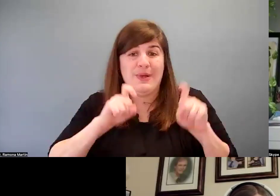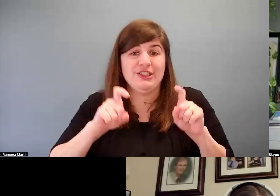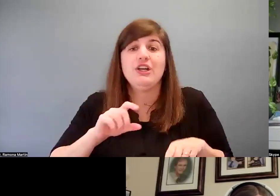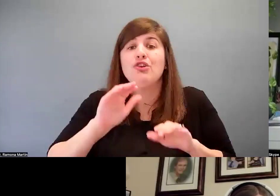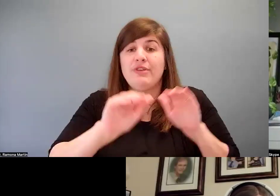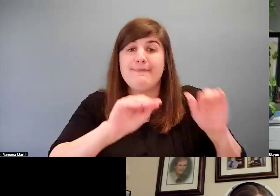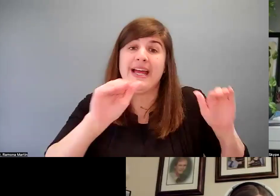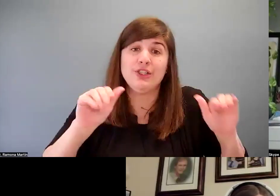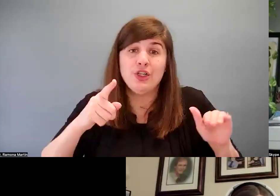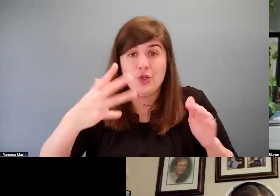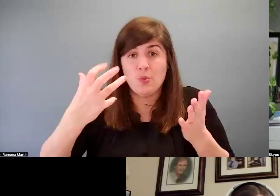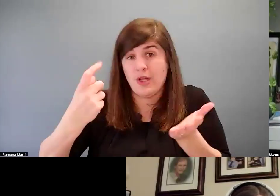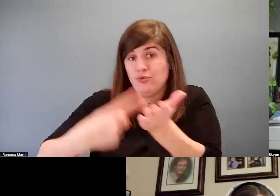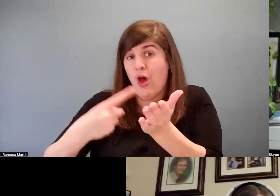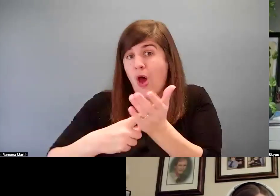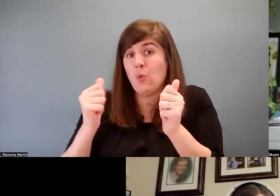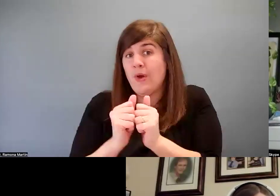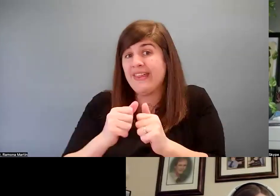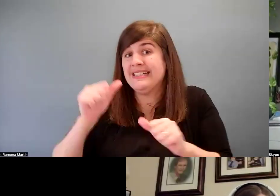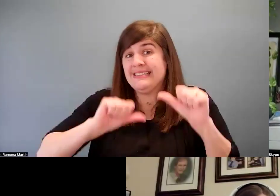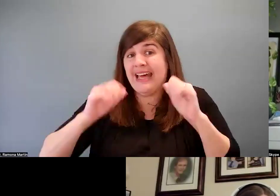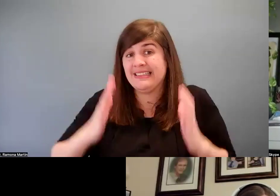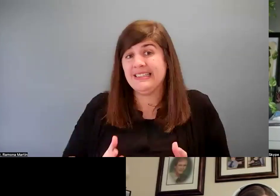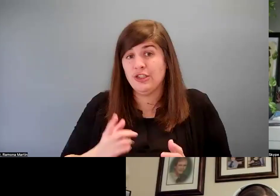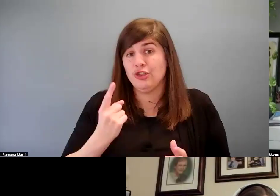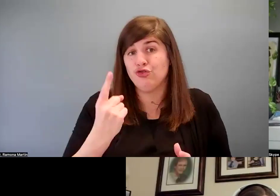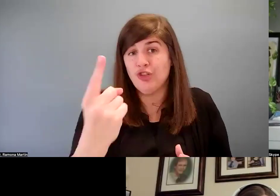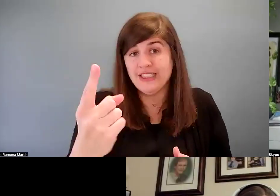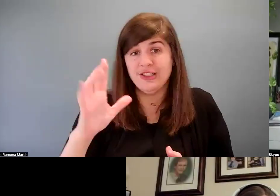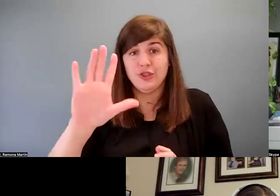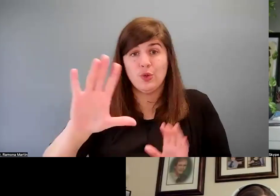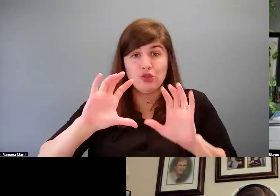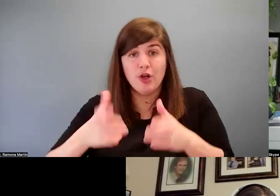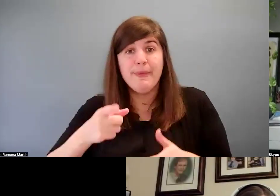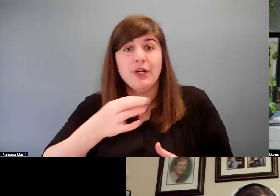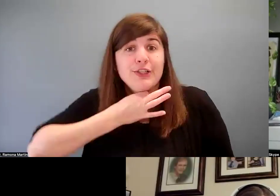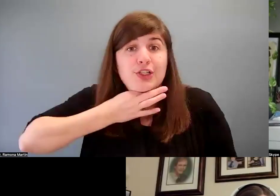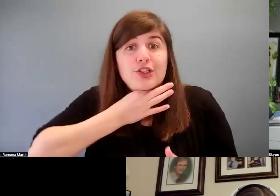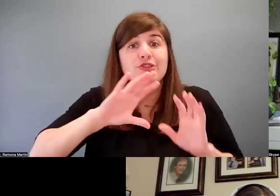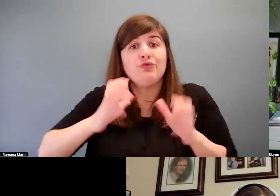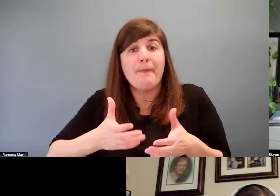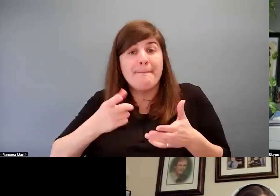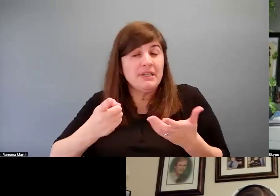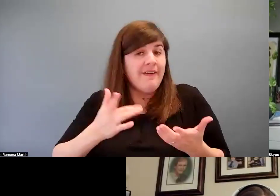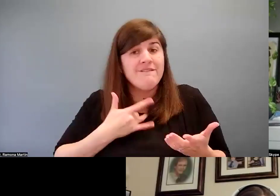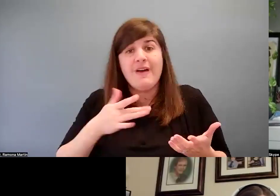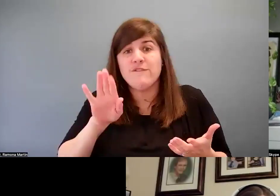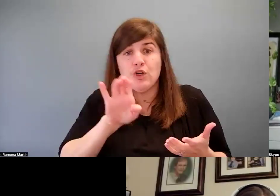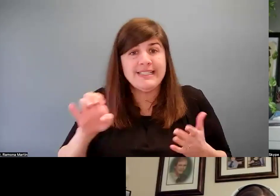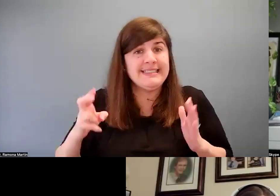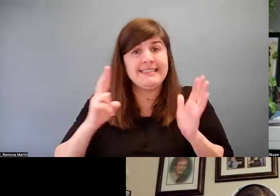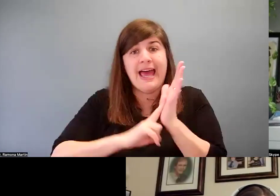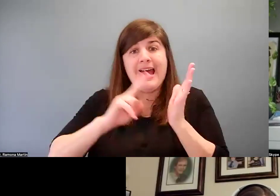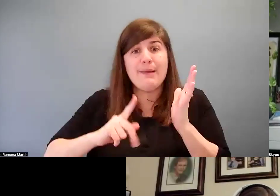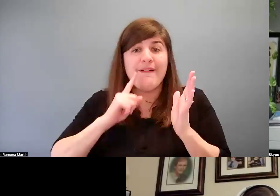reminder, if you want to talk to a scientist with just your group, you have a really curious bunch or a regularly curious bunch, feel free to sign up for